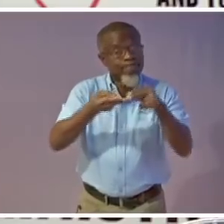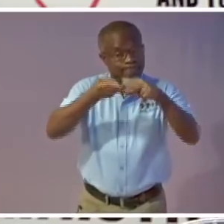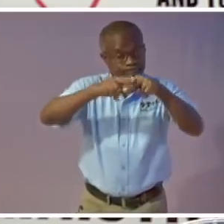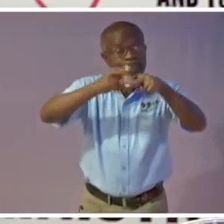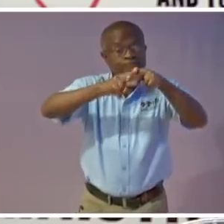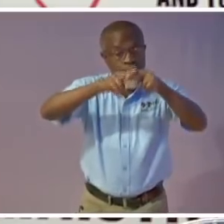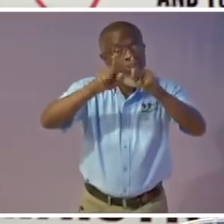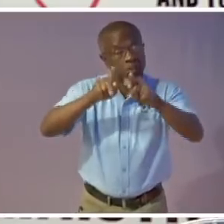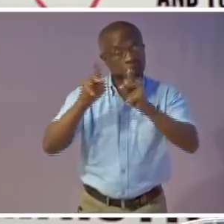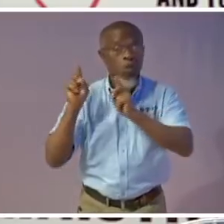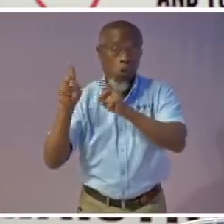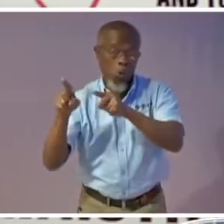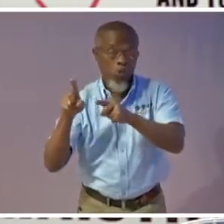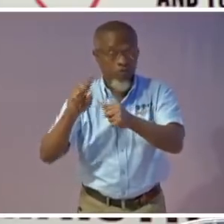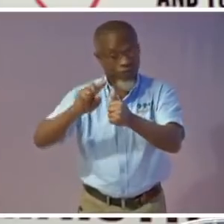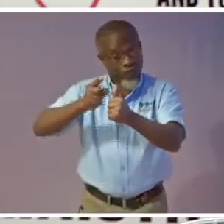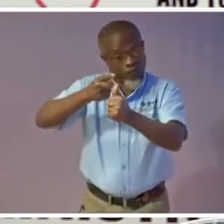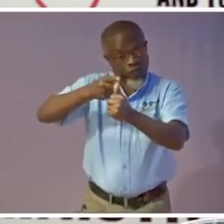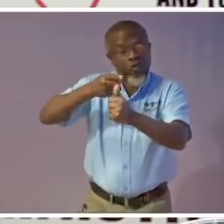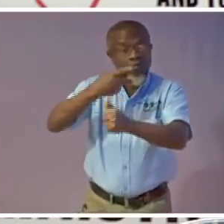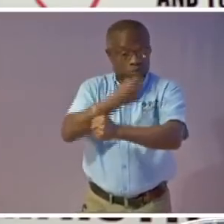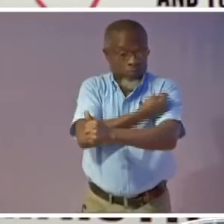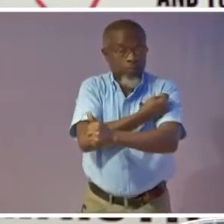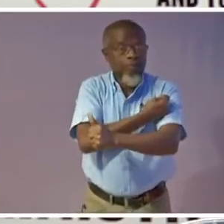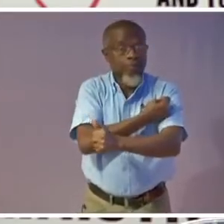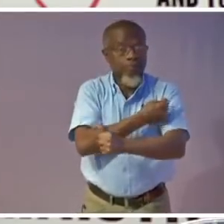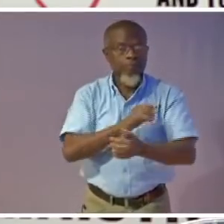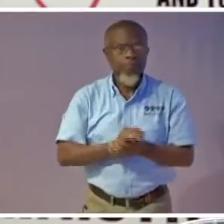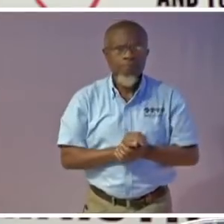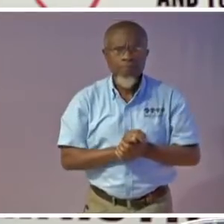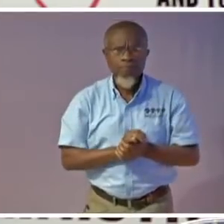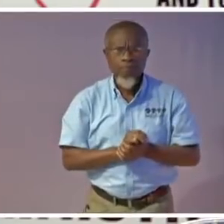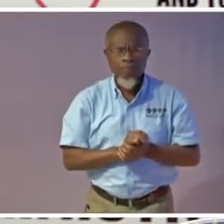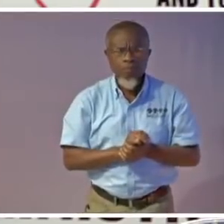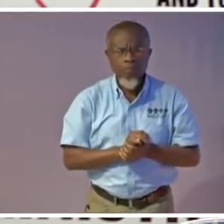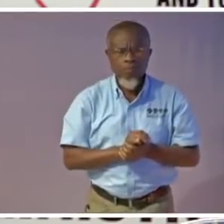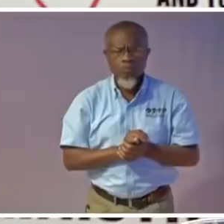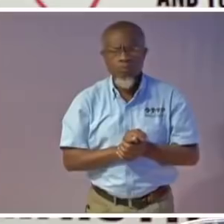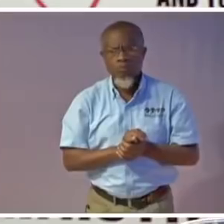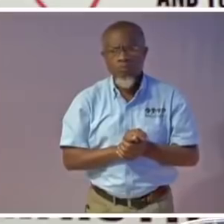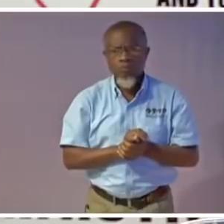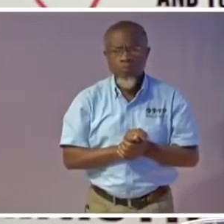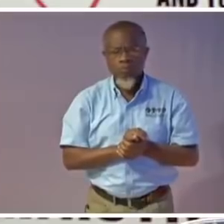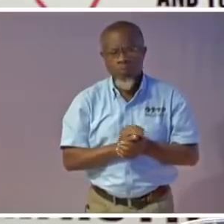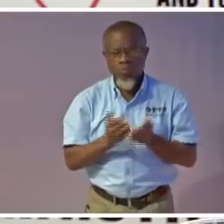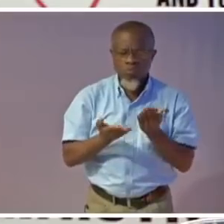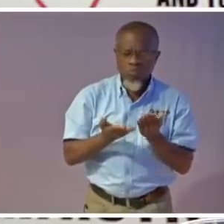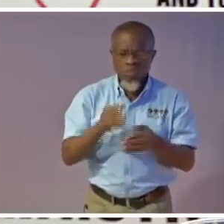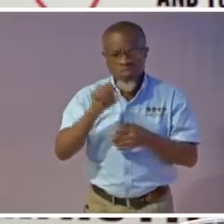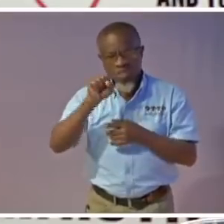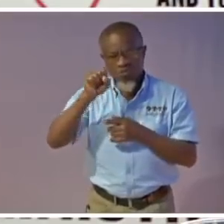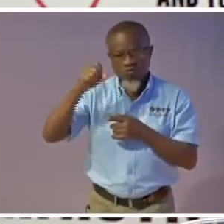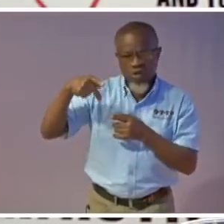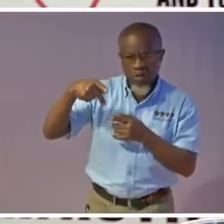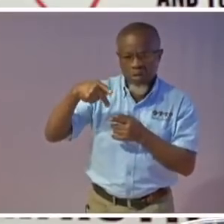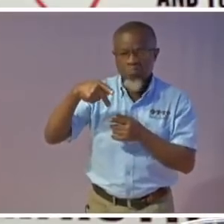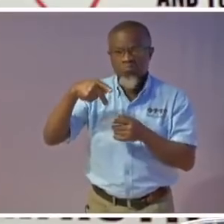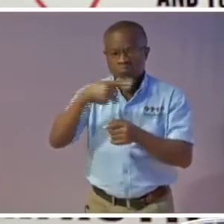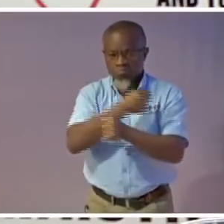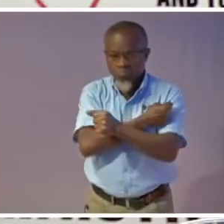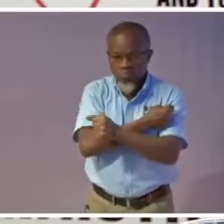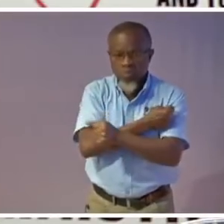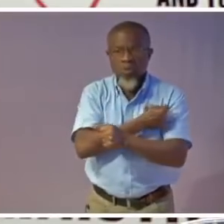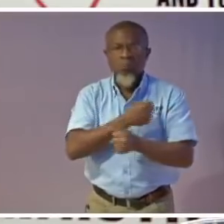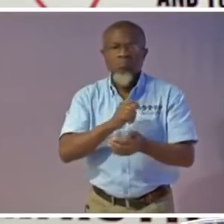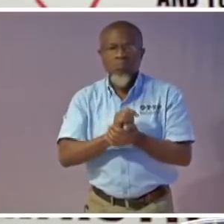like 1,004 per day, which is the 2 Sinopharm, Pfizer, and J&J. And I indicated